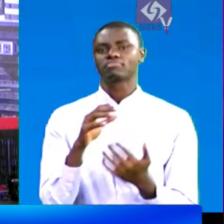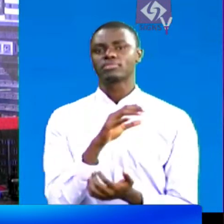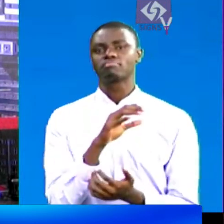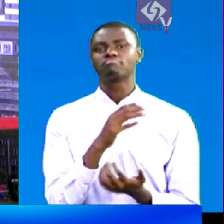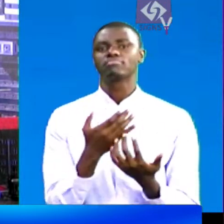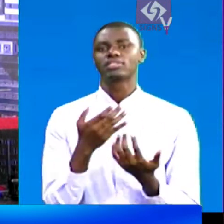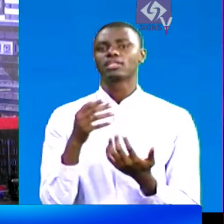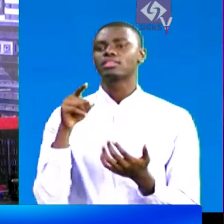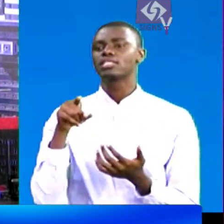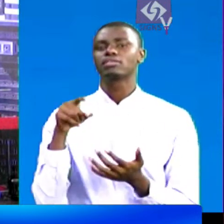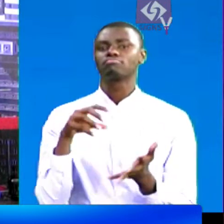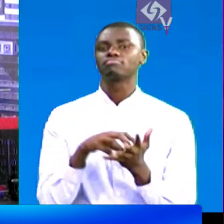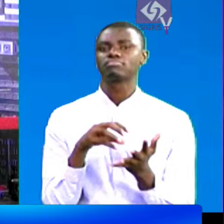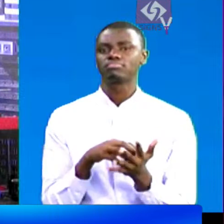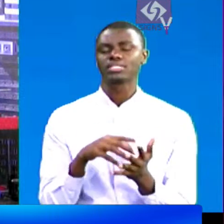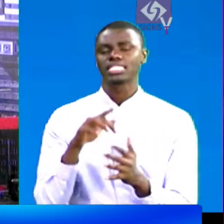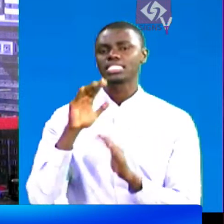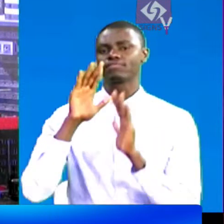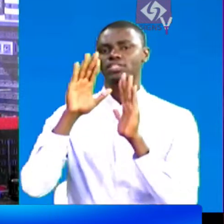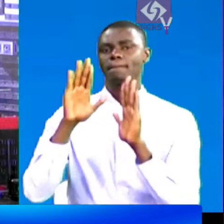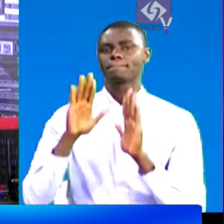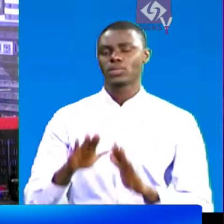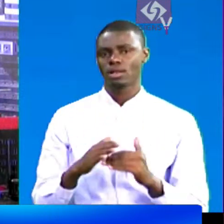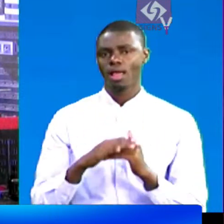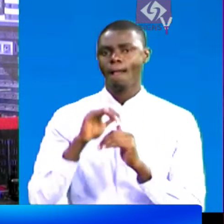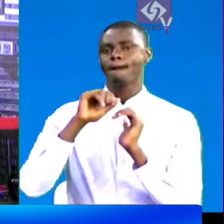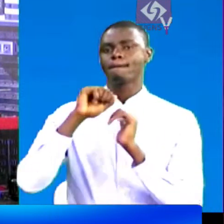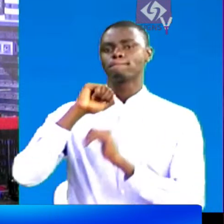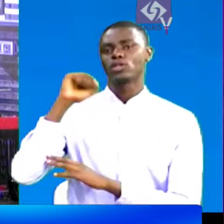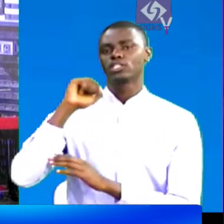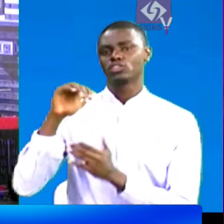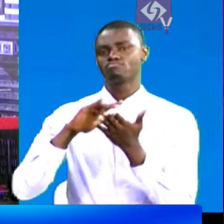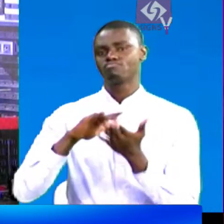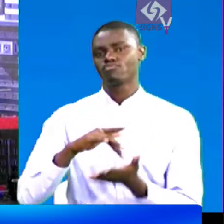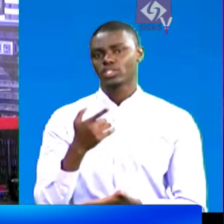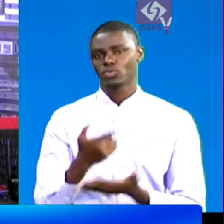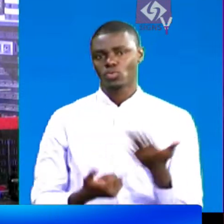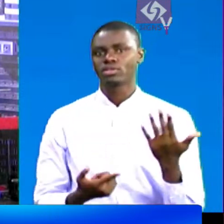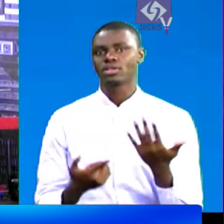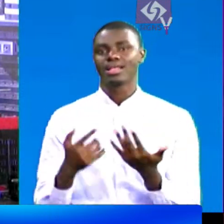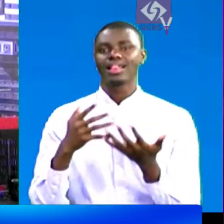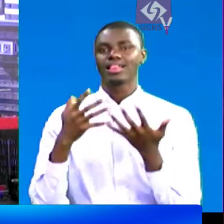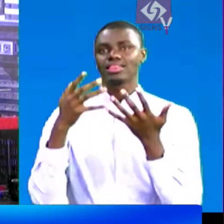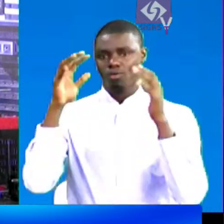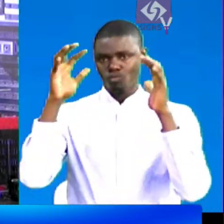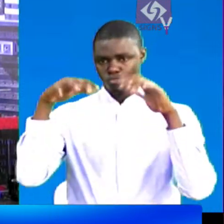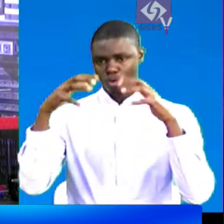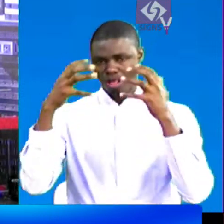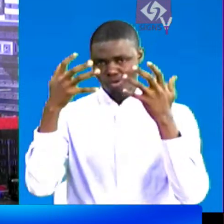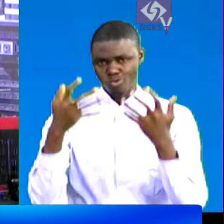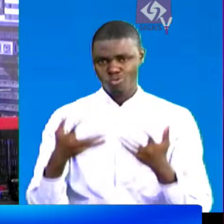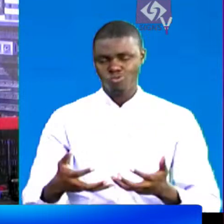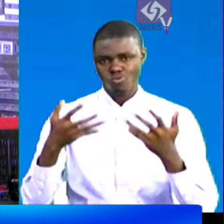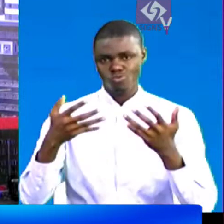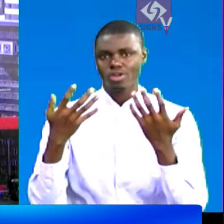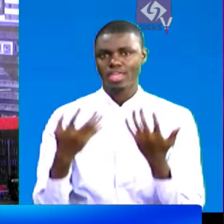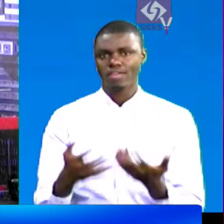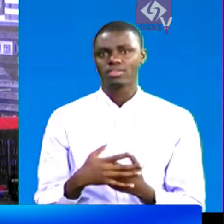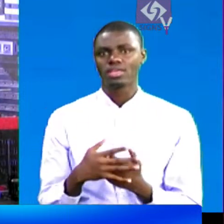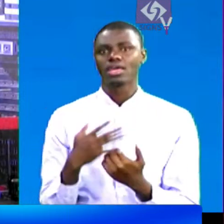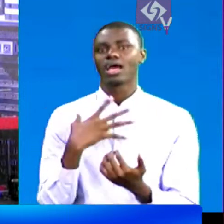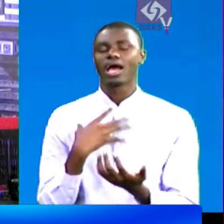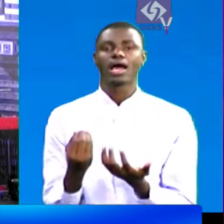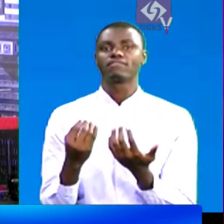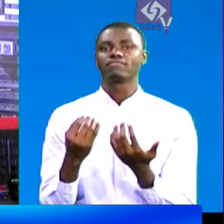the circumstances as critical, the politicians emphasized that the intense downpour had already claimed